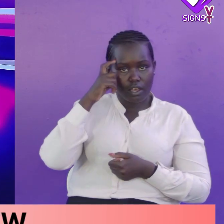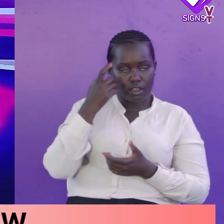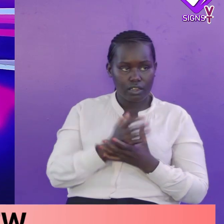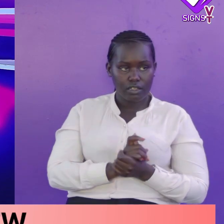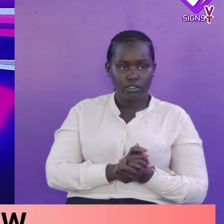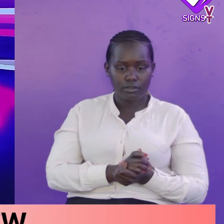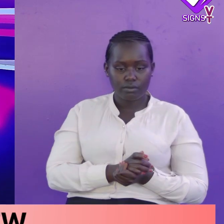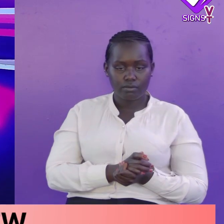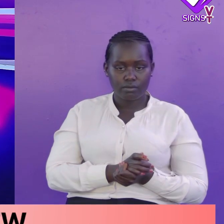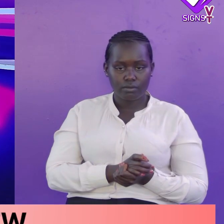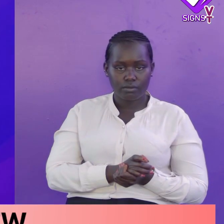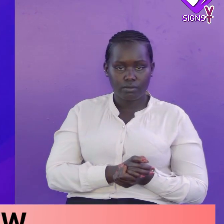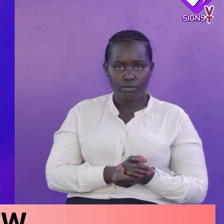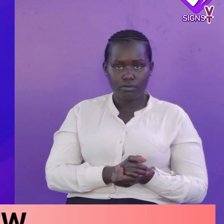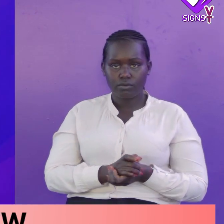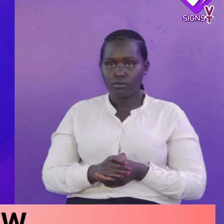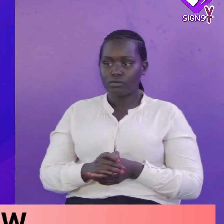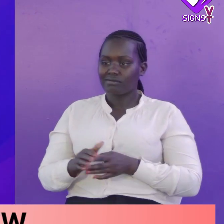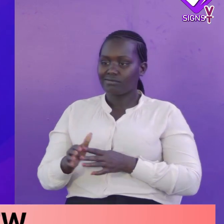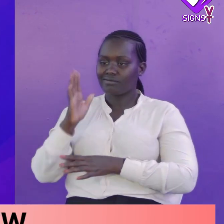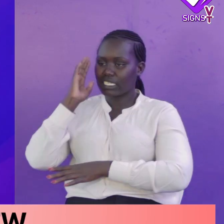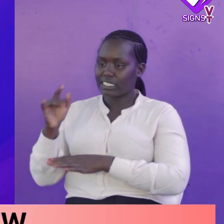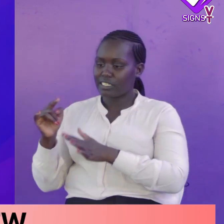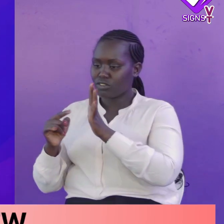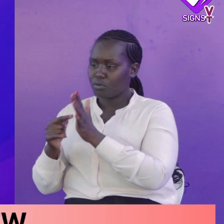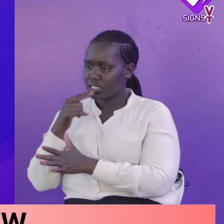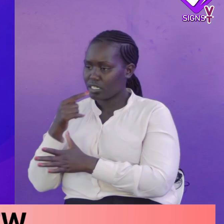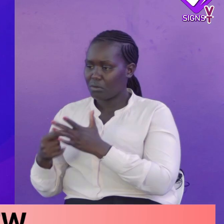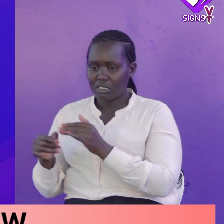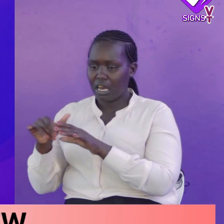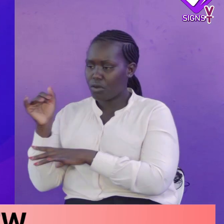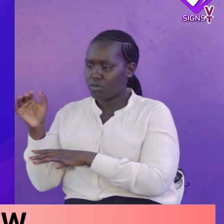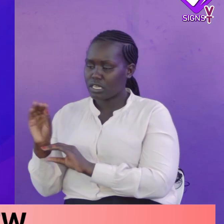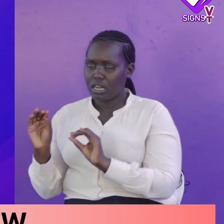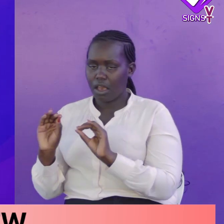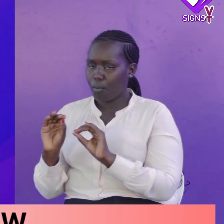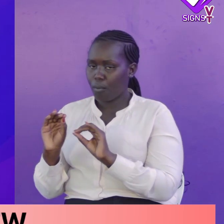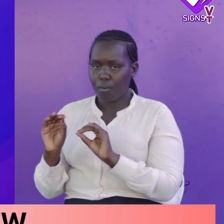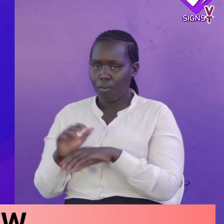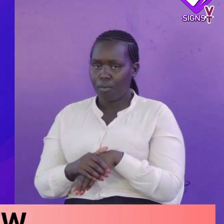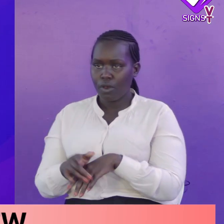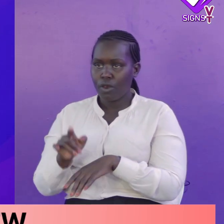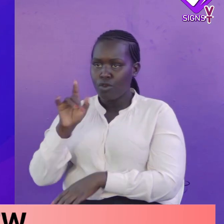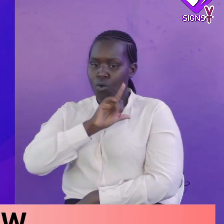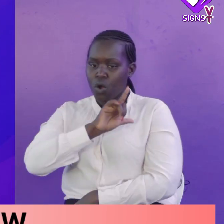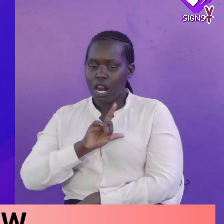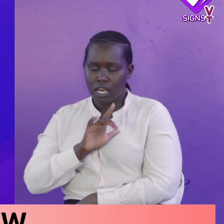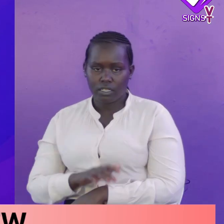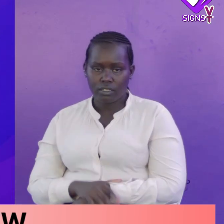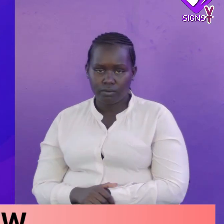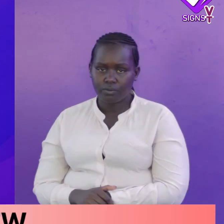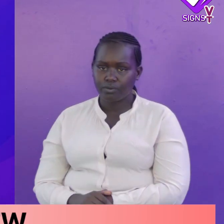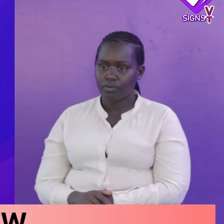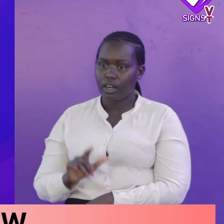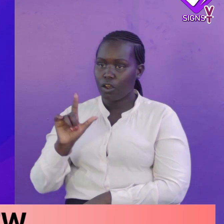lucky. Just go straight to the point. Don't go outside the main point. No, you are lucky. I'm not going outside. You are